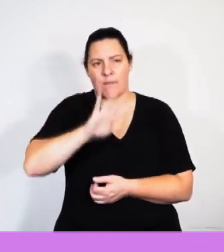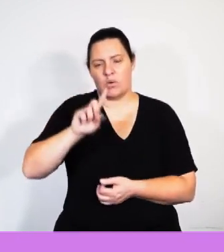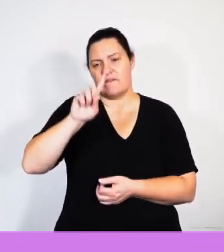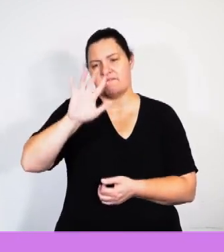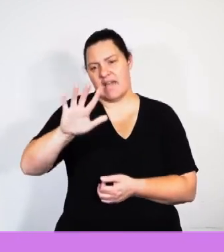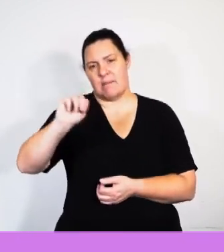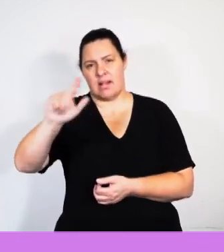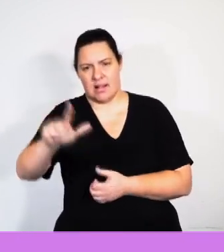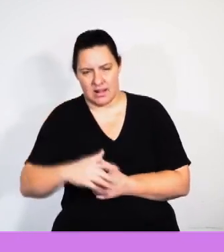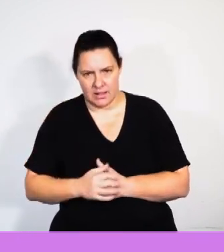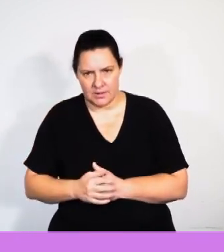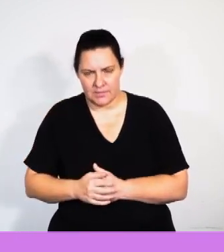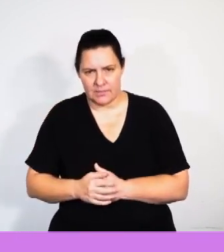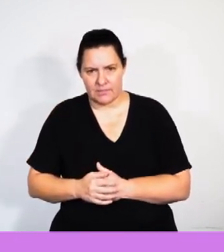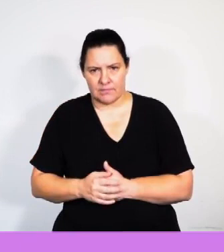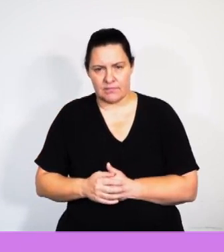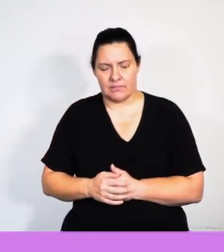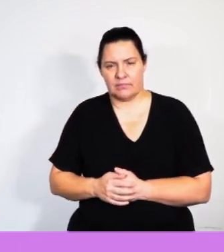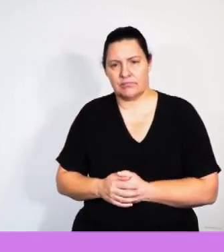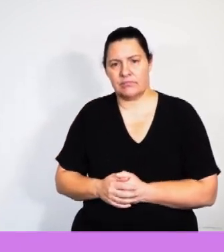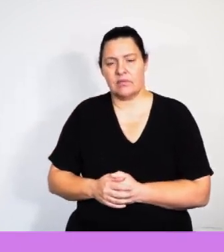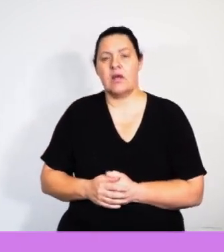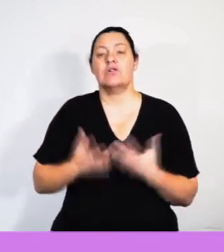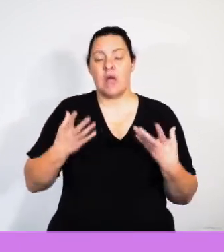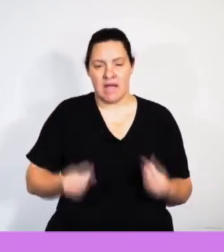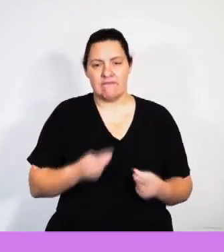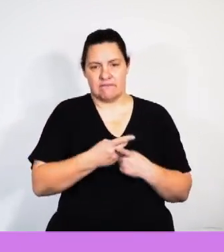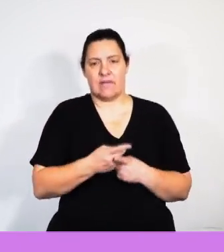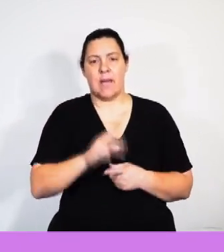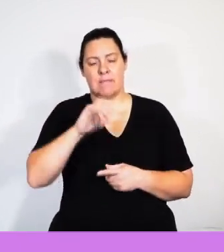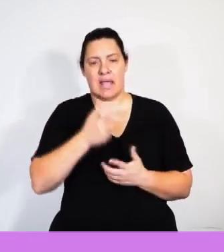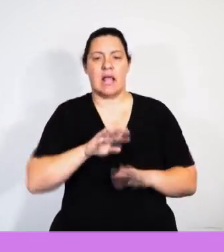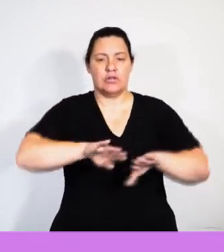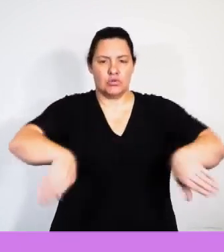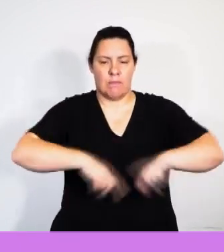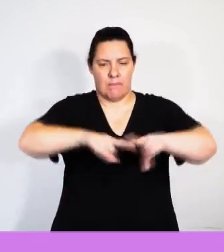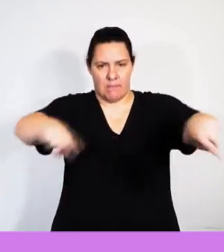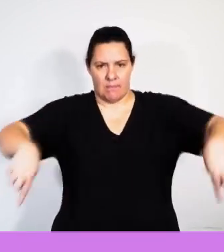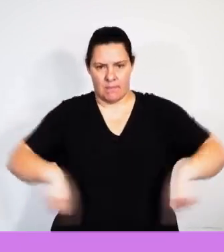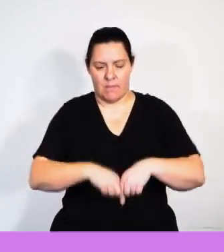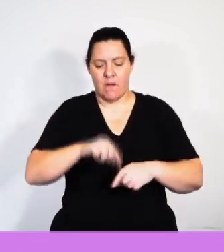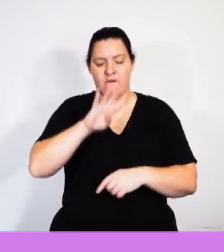5 milliliter. Here is a question. Maggie has a swimming pool that can hold